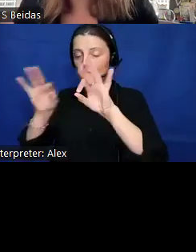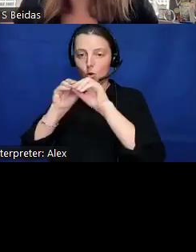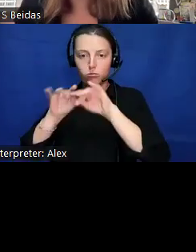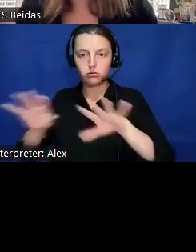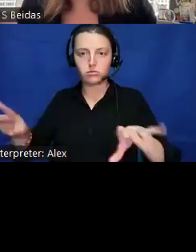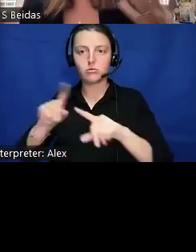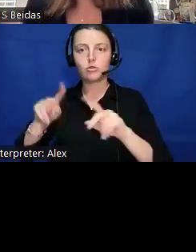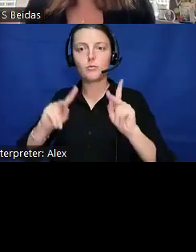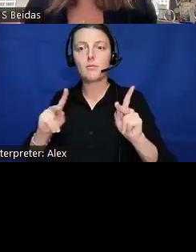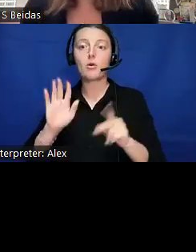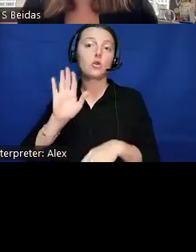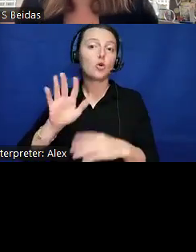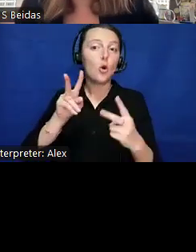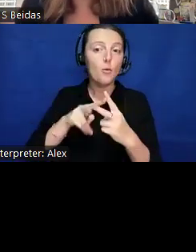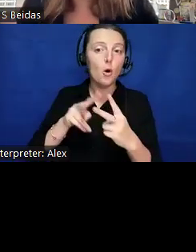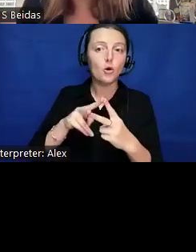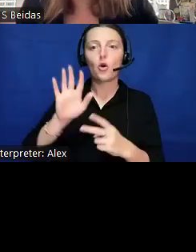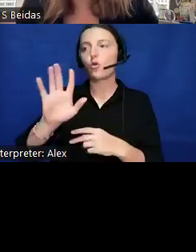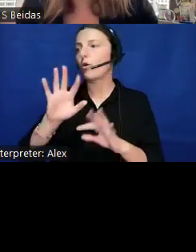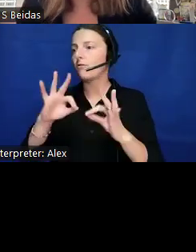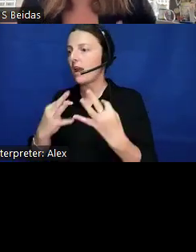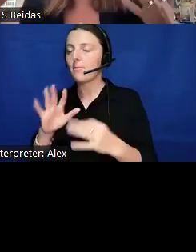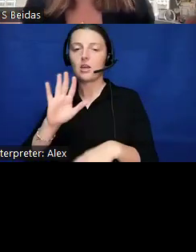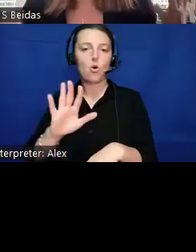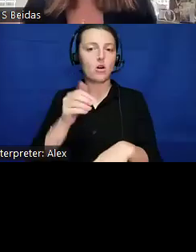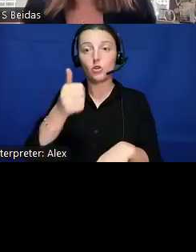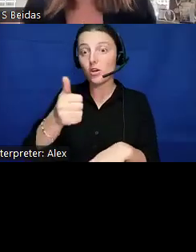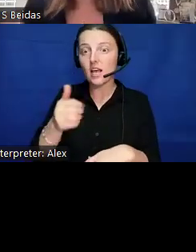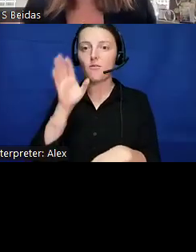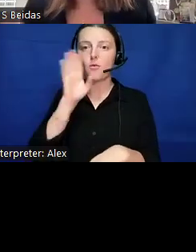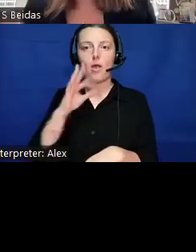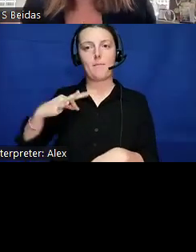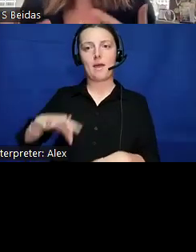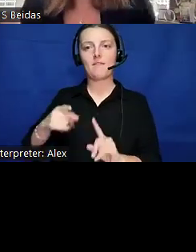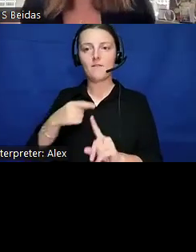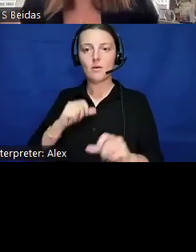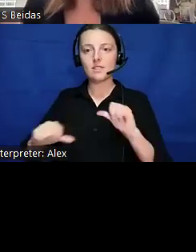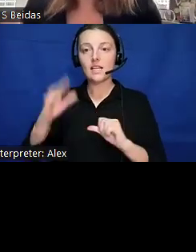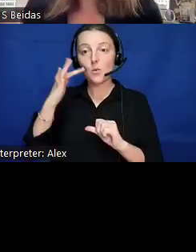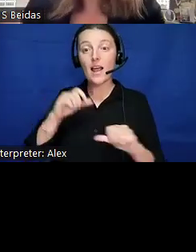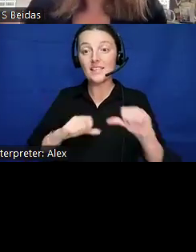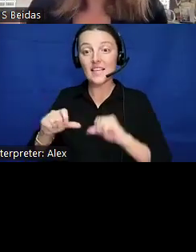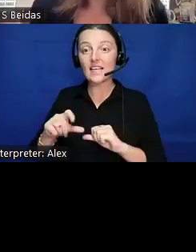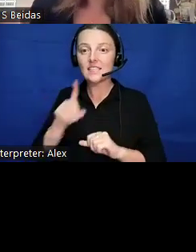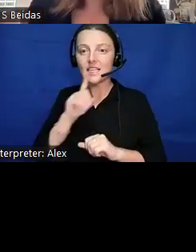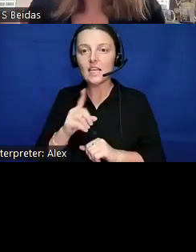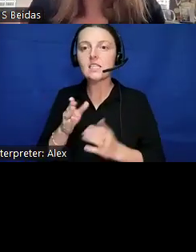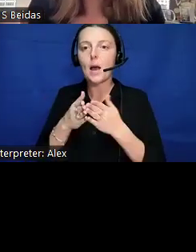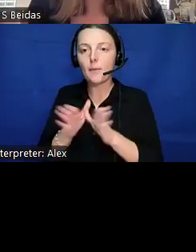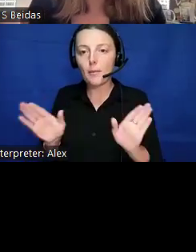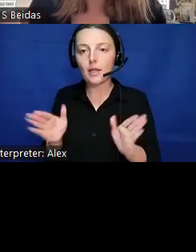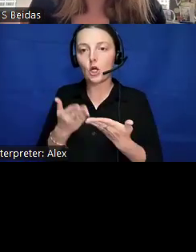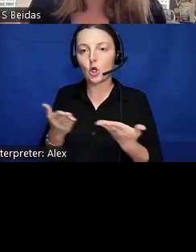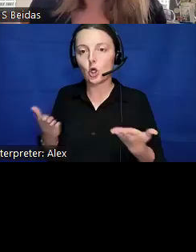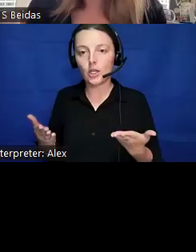your child, your family member, you can benefit from the very best science, because science is a public good. And we need to ensure that